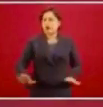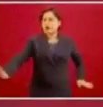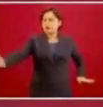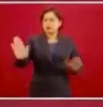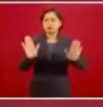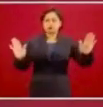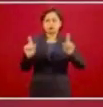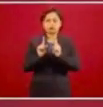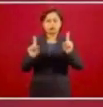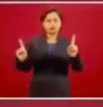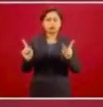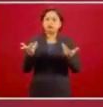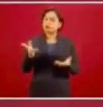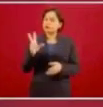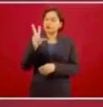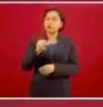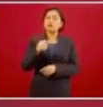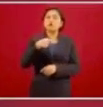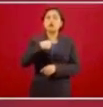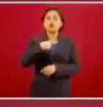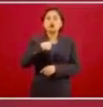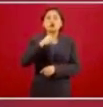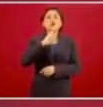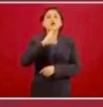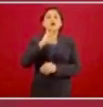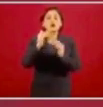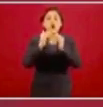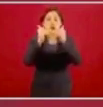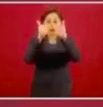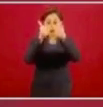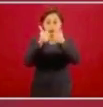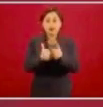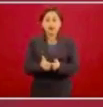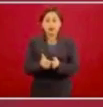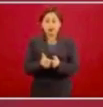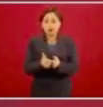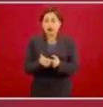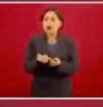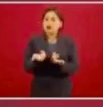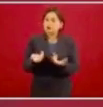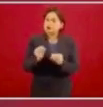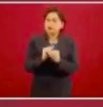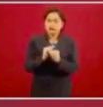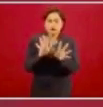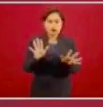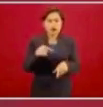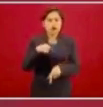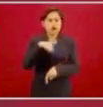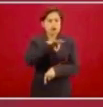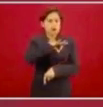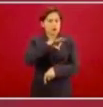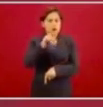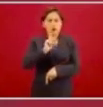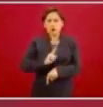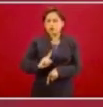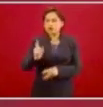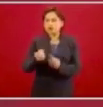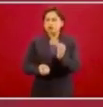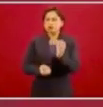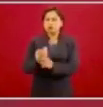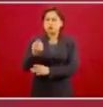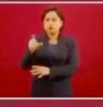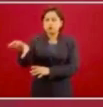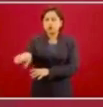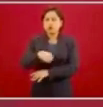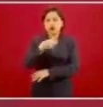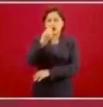safety distance from others. It doesn't mean going outside. It doesn't only mean going out and keeping your distance.